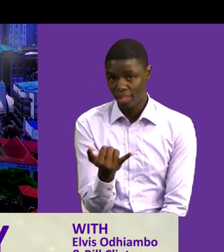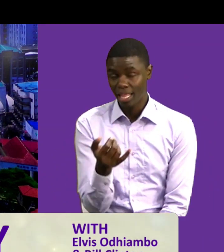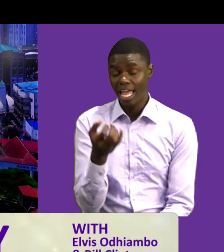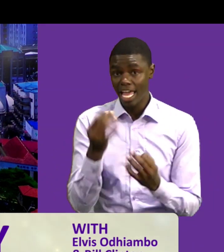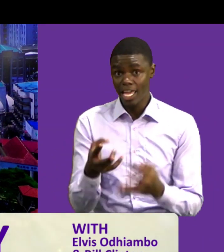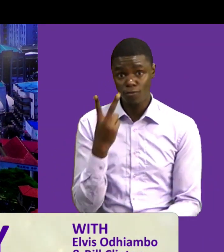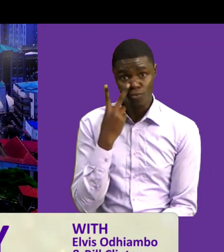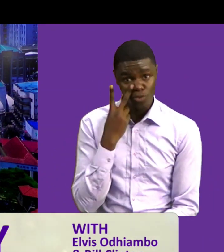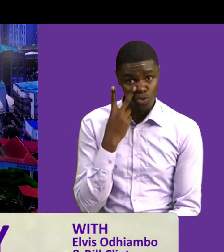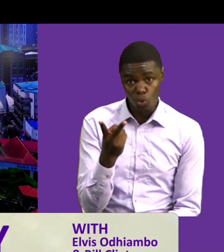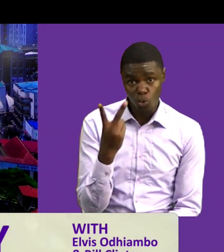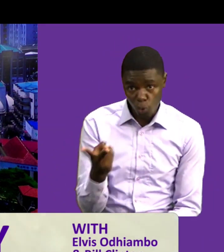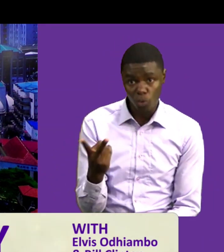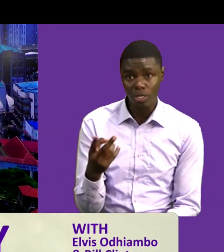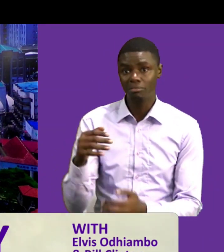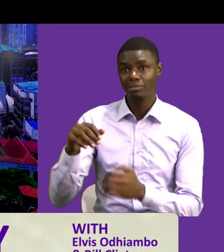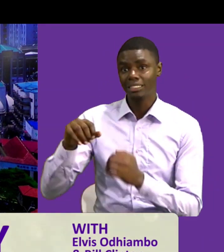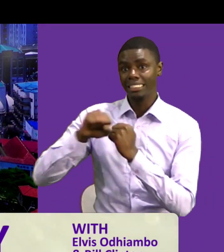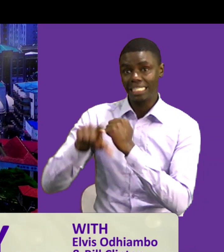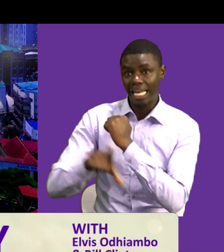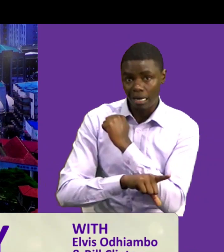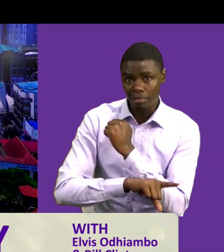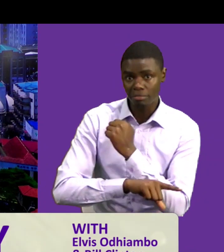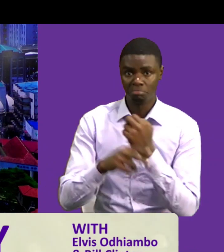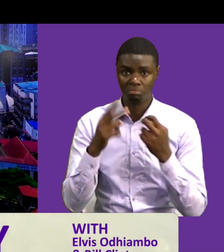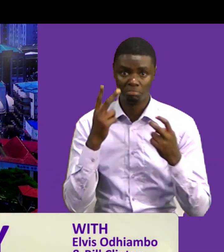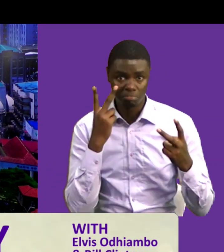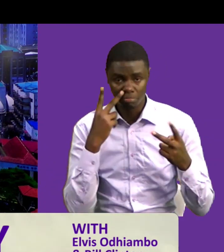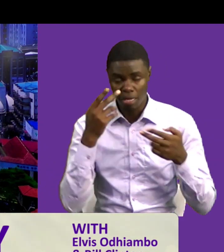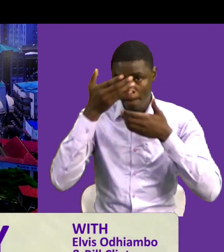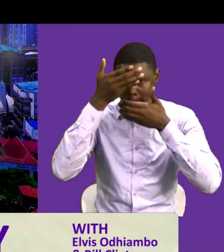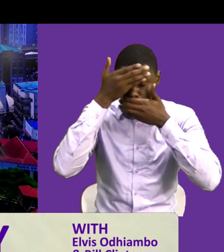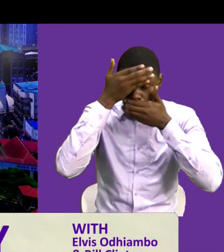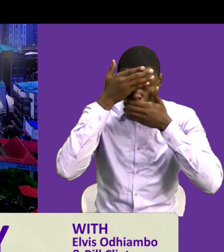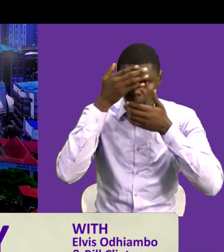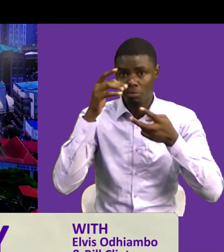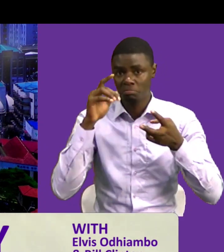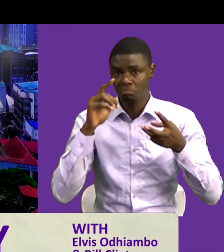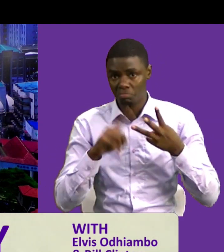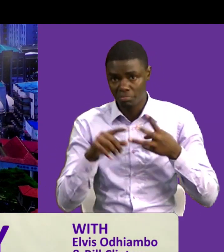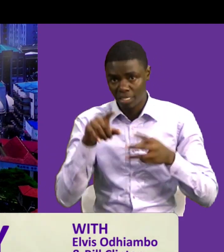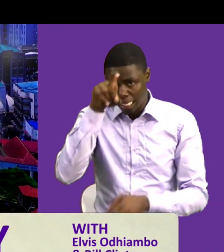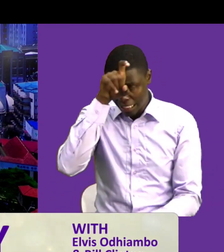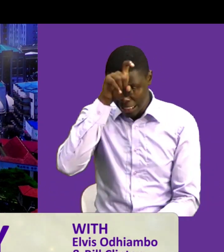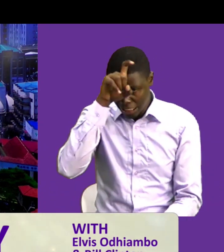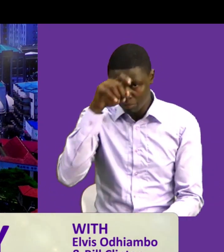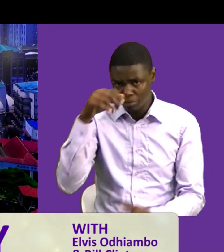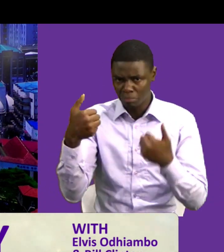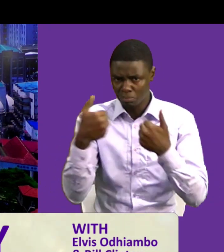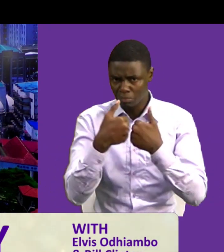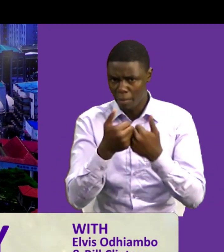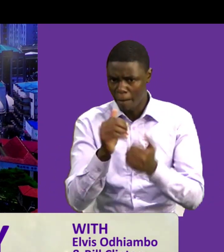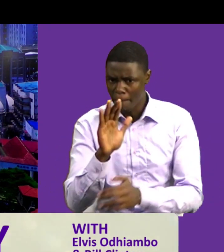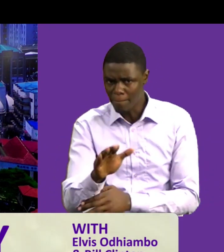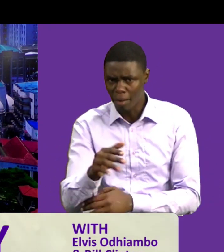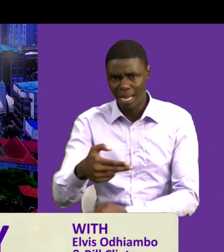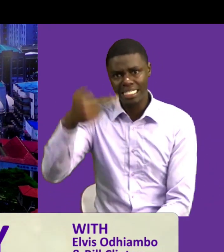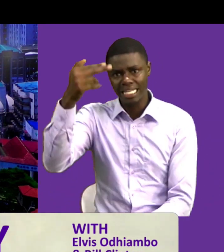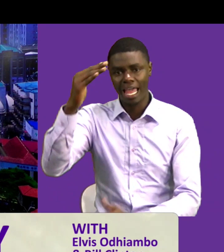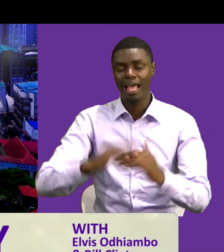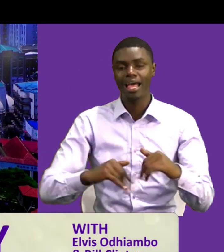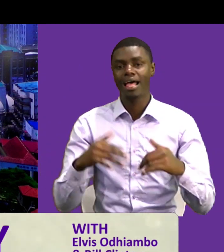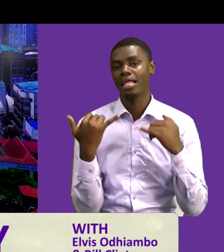you look at the likes of Senegal, the likes of Morocco, the likes of Egypt, their game is a bit higher